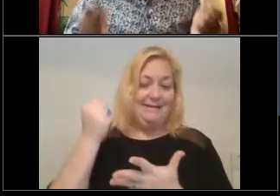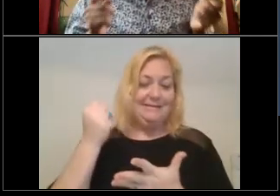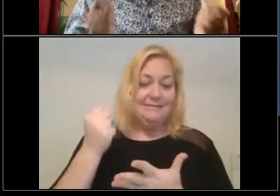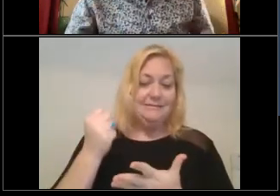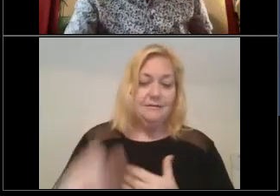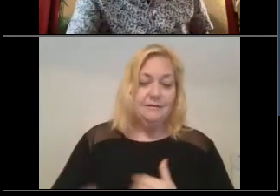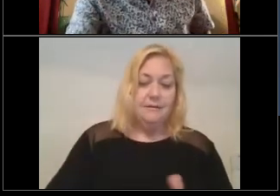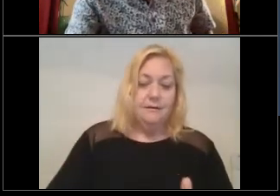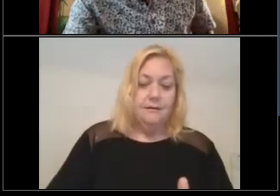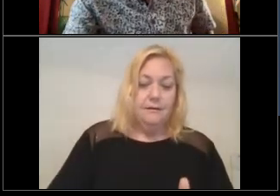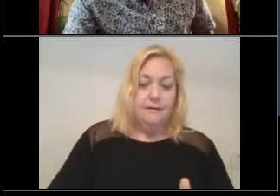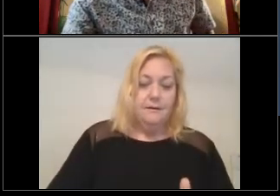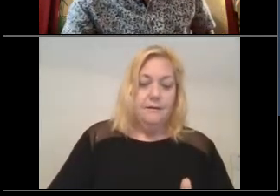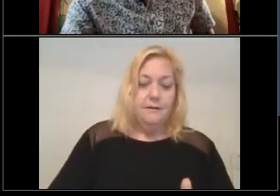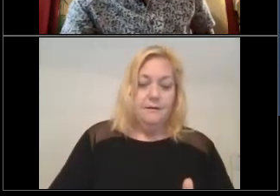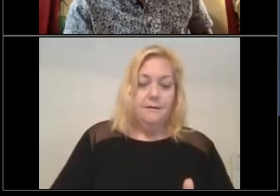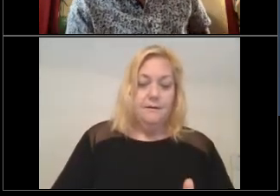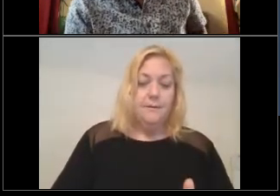that trust piece.